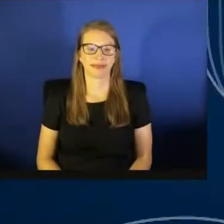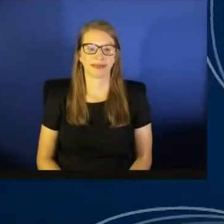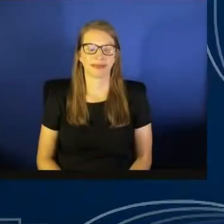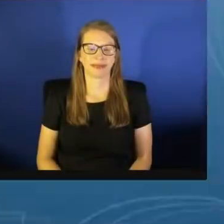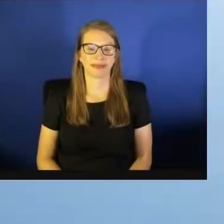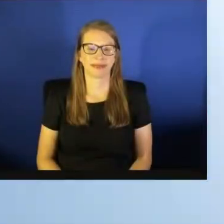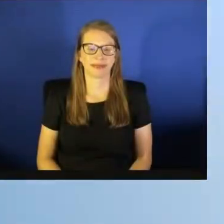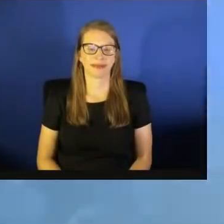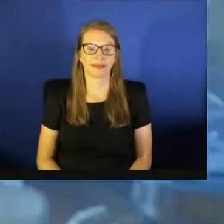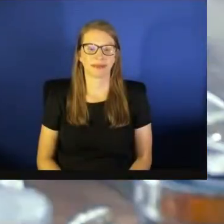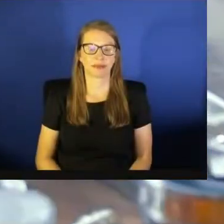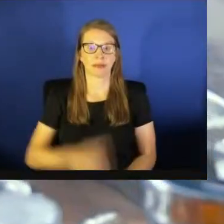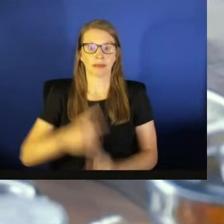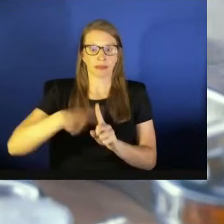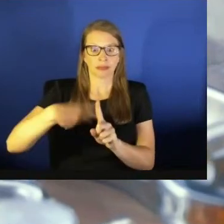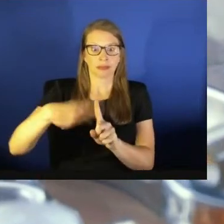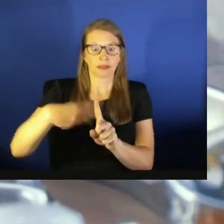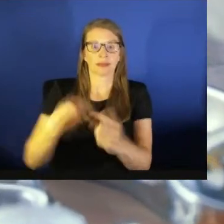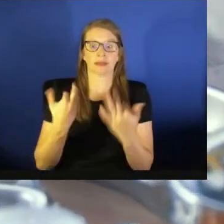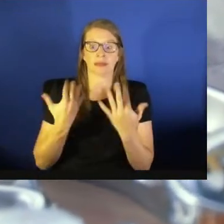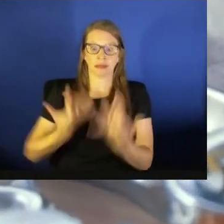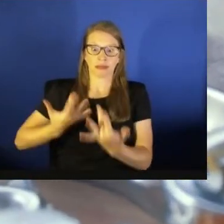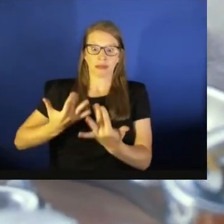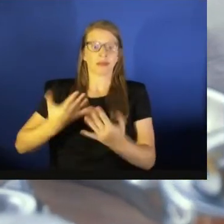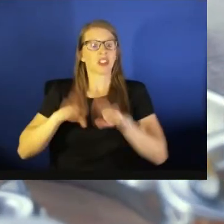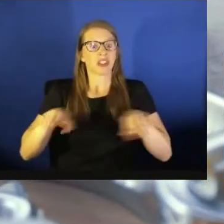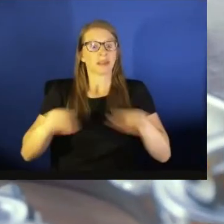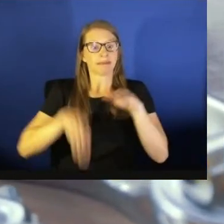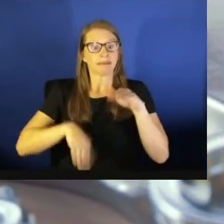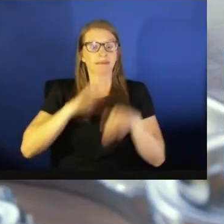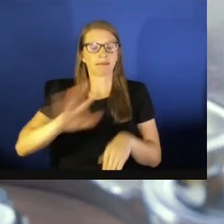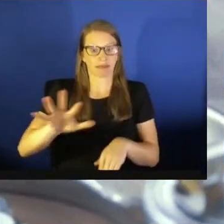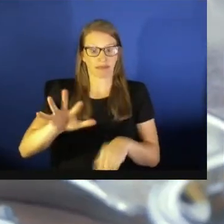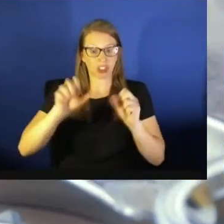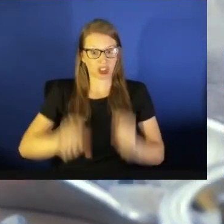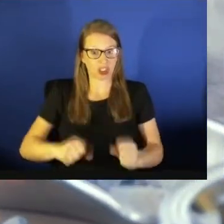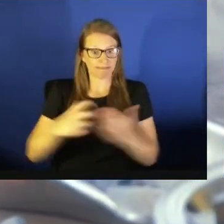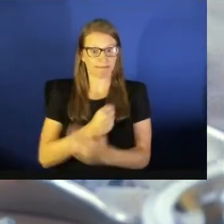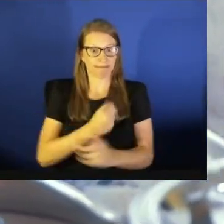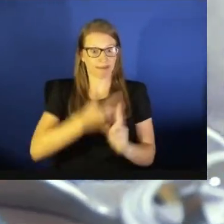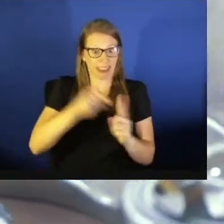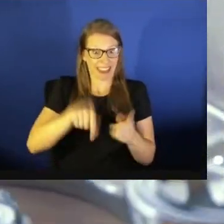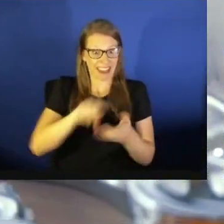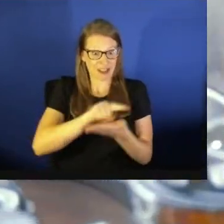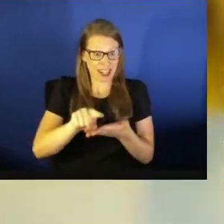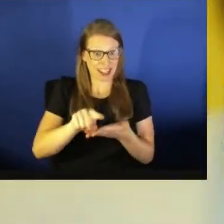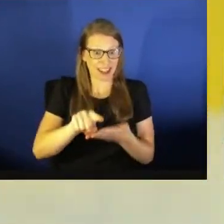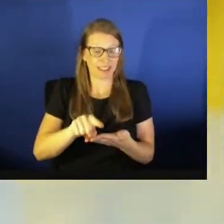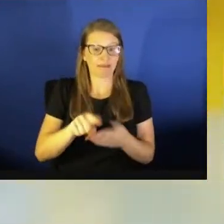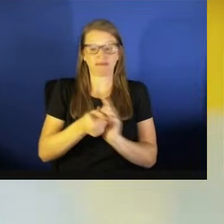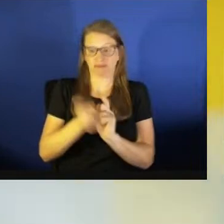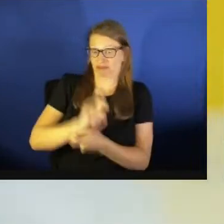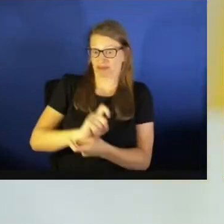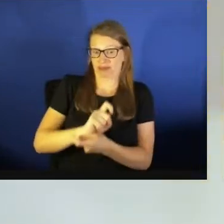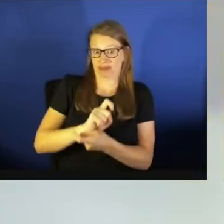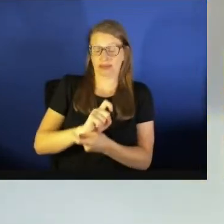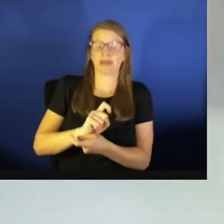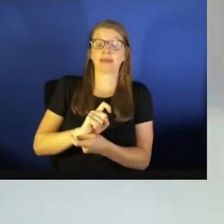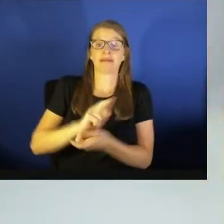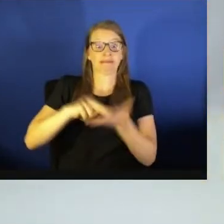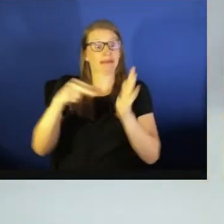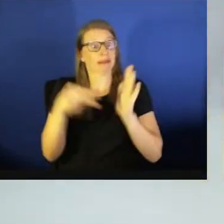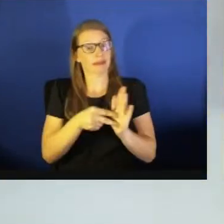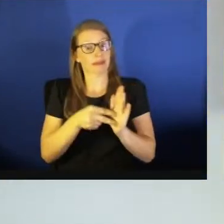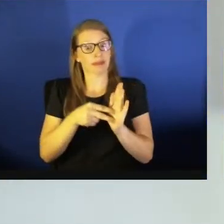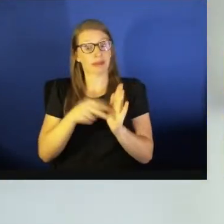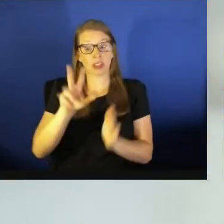After months of waiting, children under the age of 5 could get their COVID vaccine this week. The change now makes more than 25 million